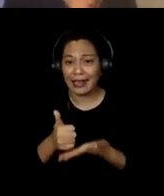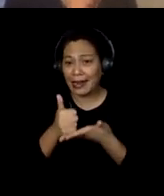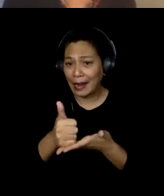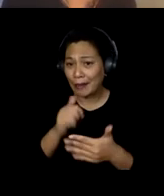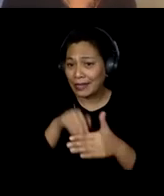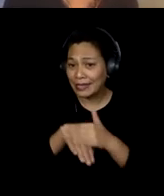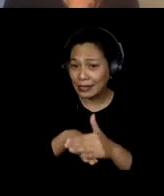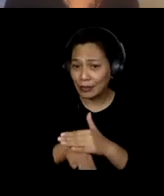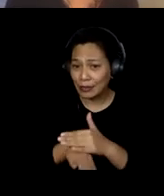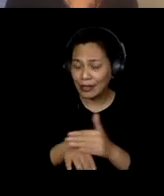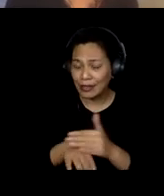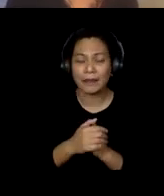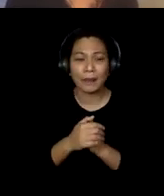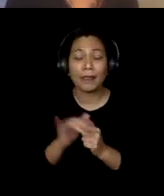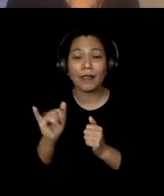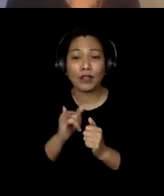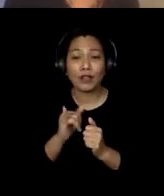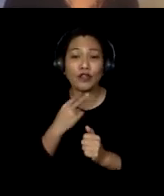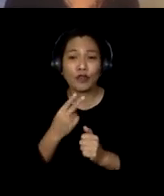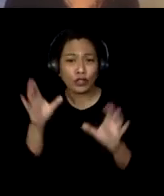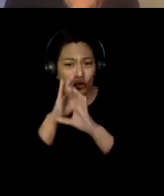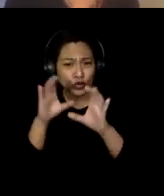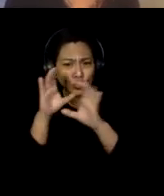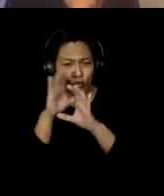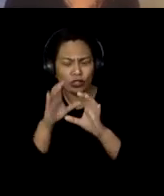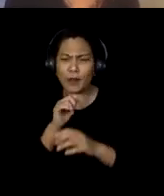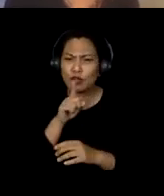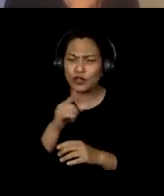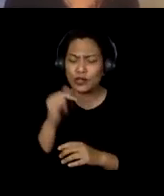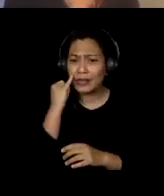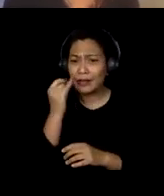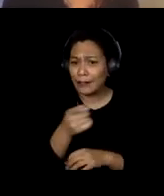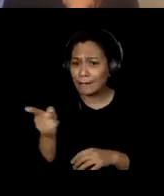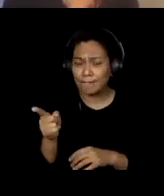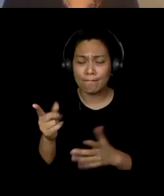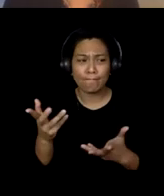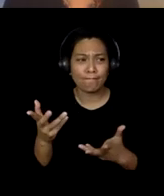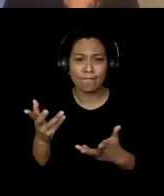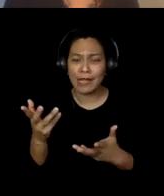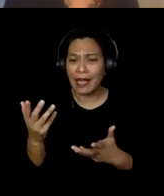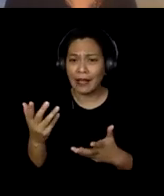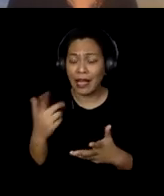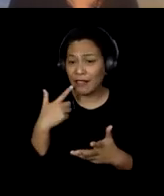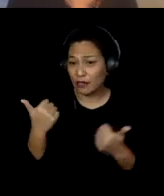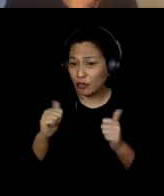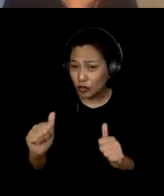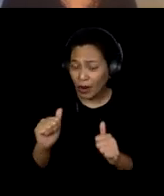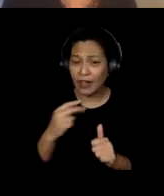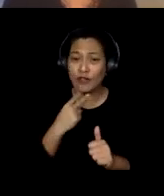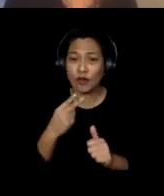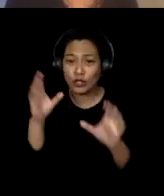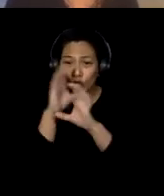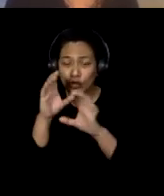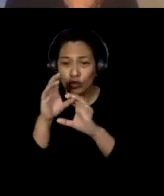accessibility. Also voice search. I don't know if anybody in the call has actually tried out voice search on their